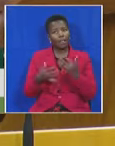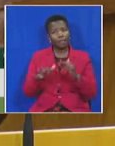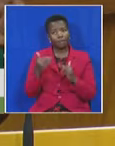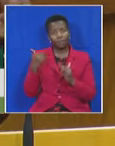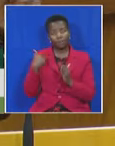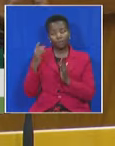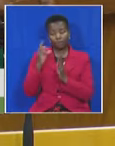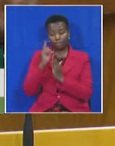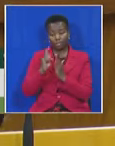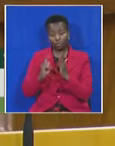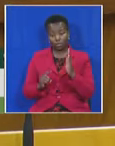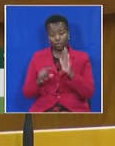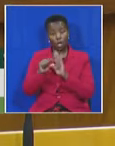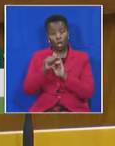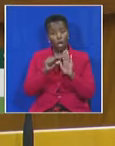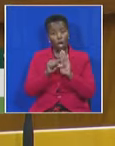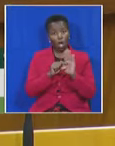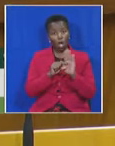constitutional clause that is there.